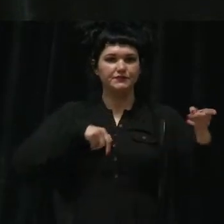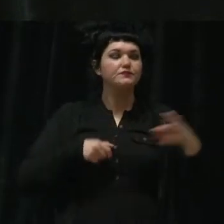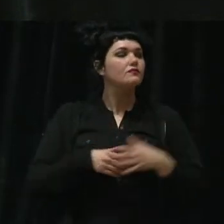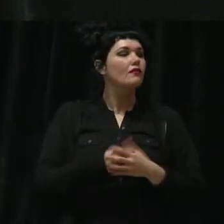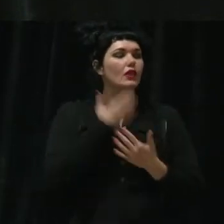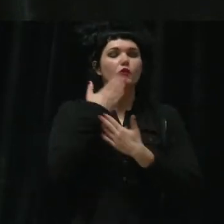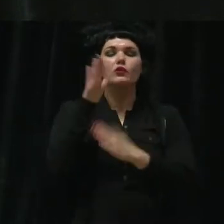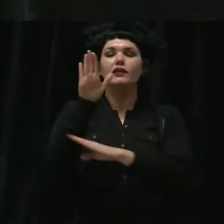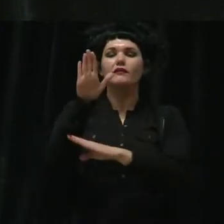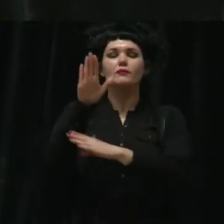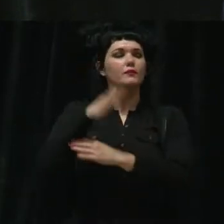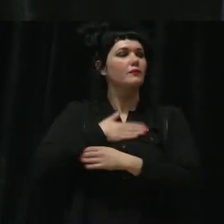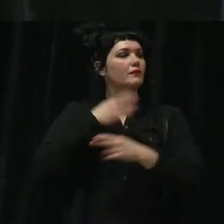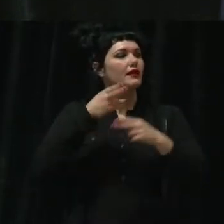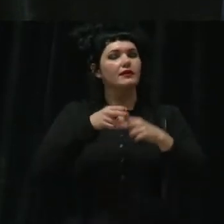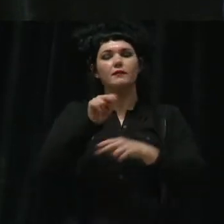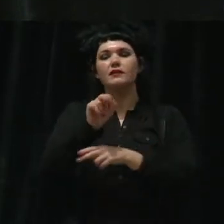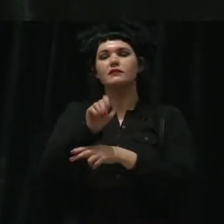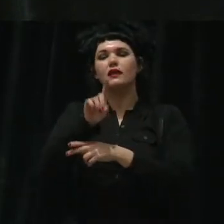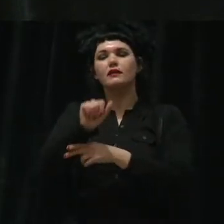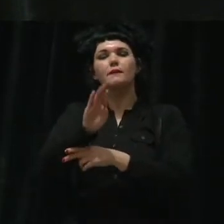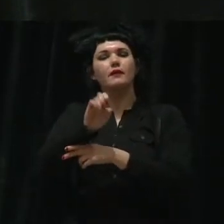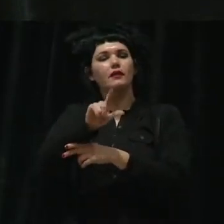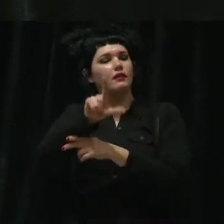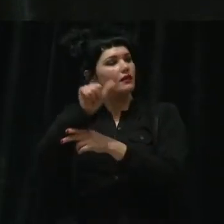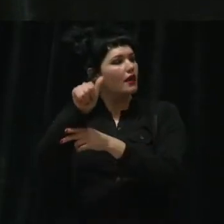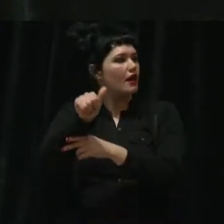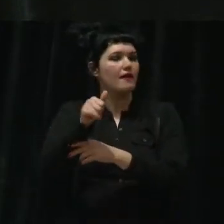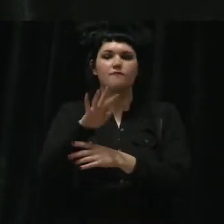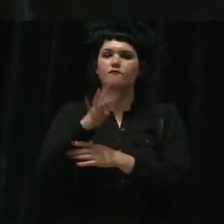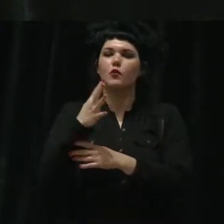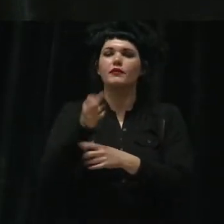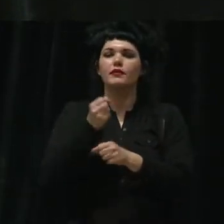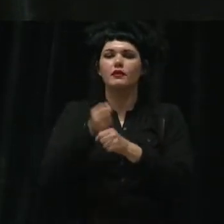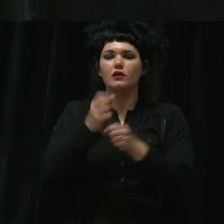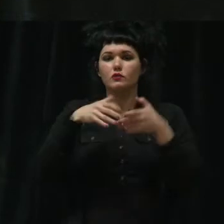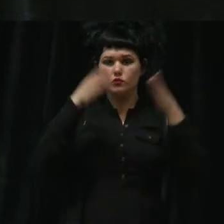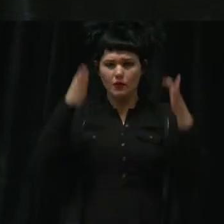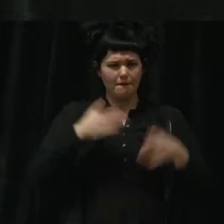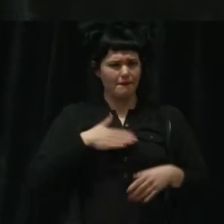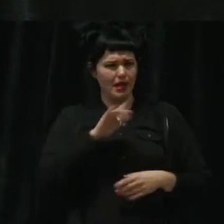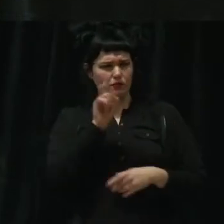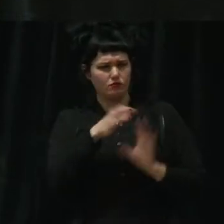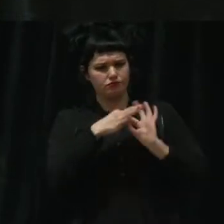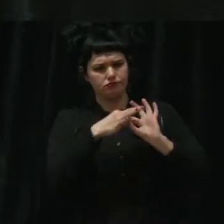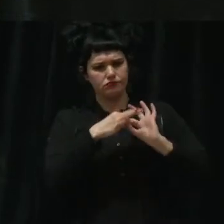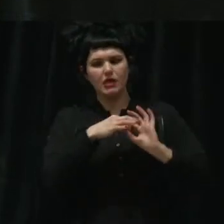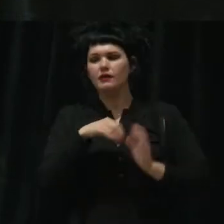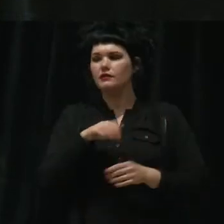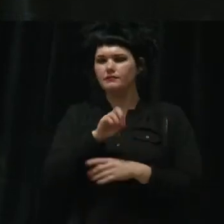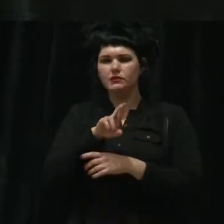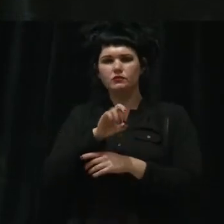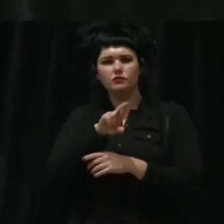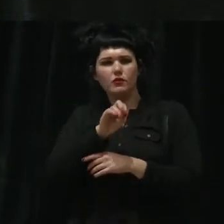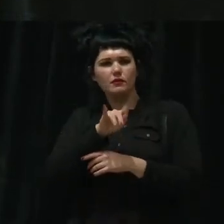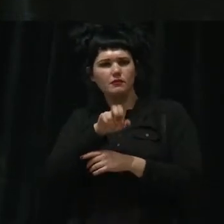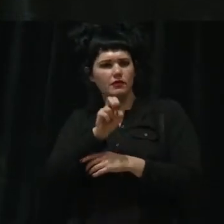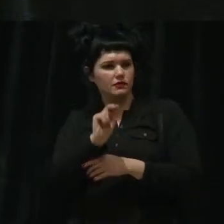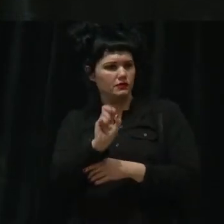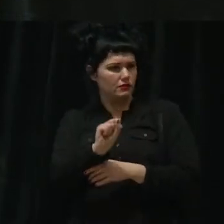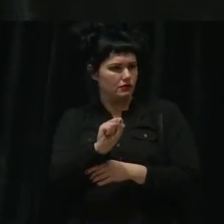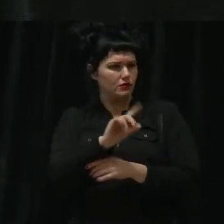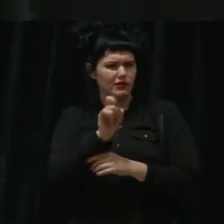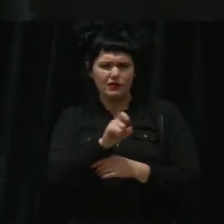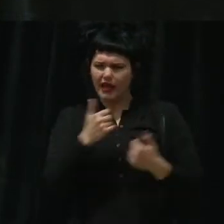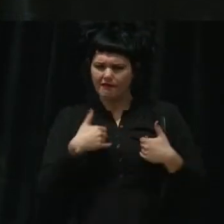Good afternoon, everybody. My name is Nando Felton. I'm currently a fourth-year student. And my question kind of relates to Mr. Robbins' question, which is there any